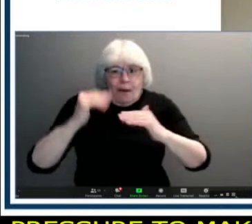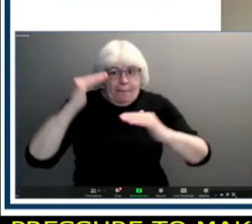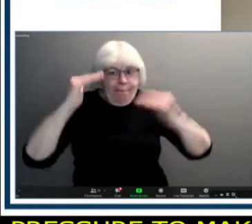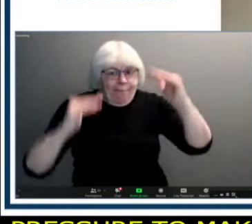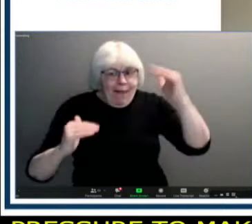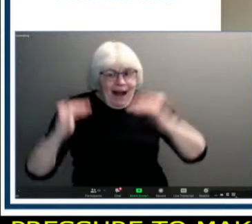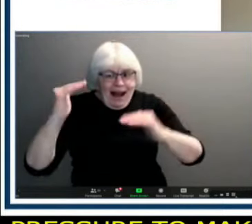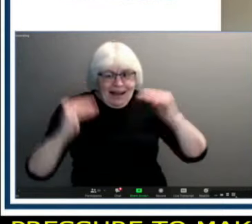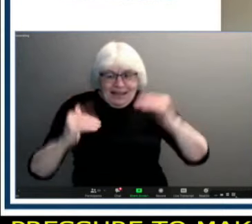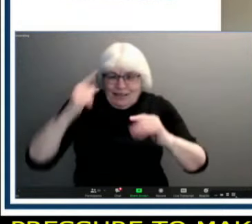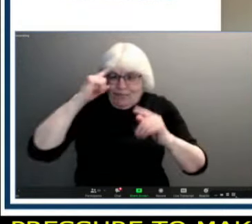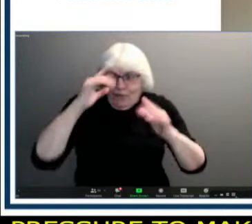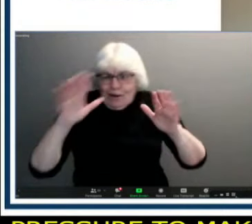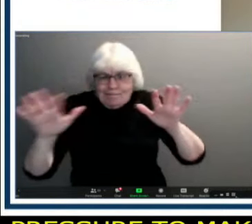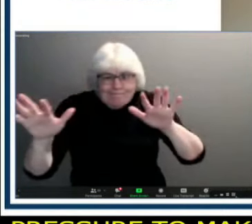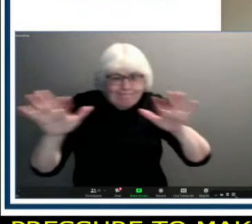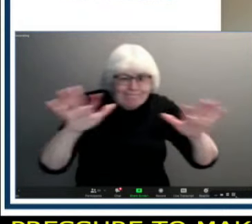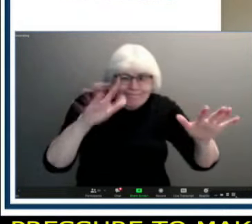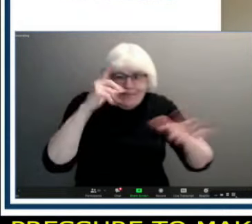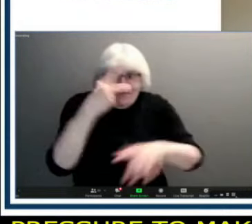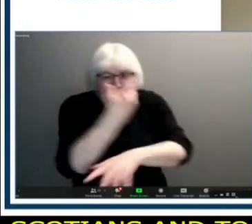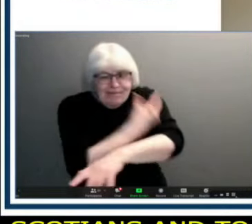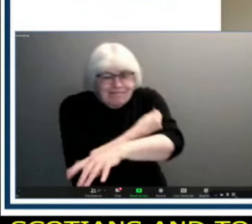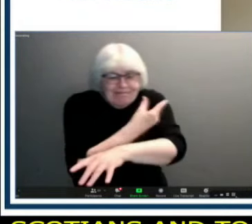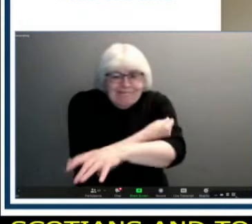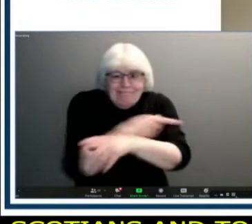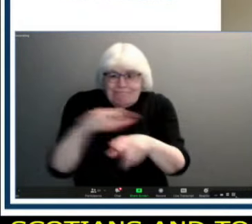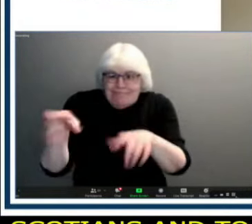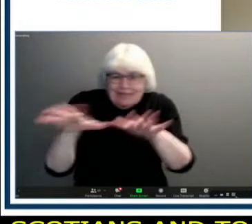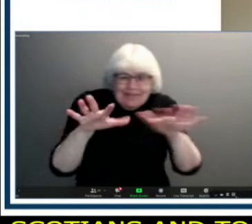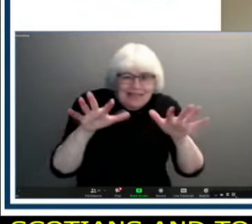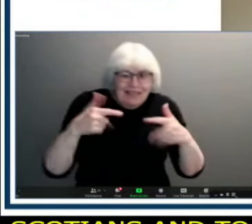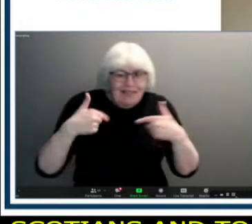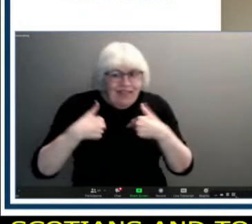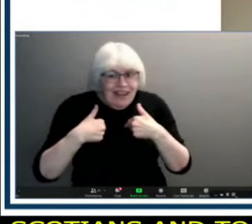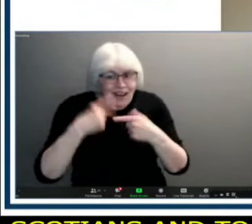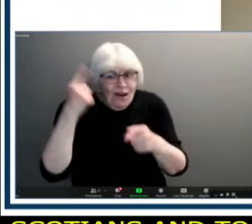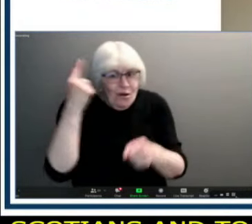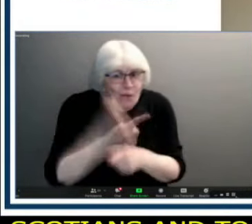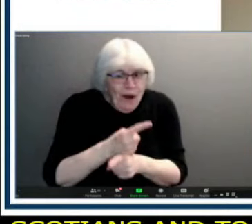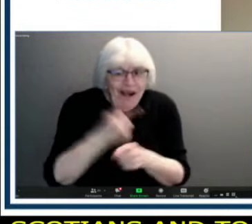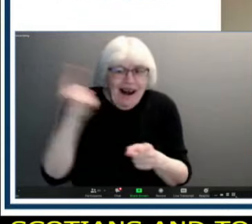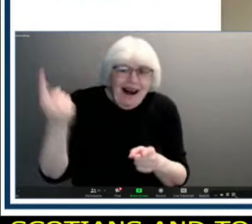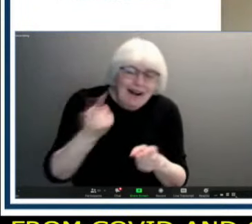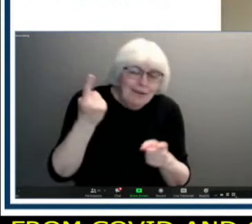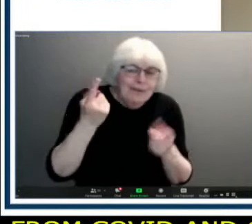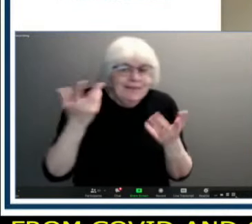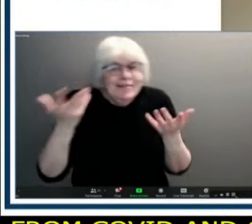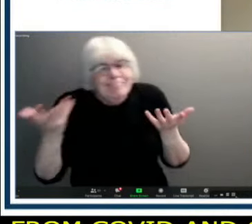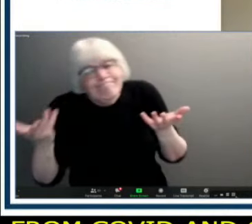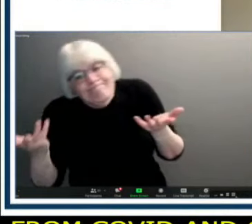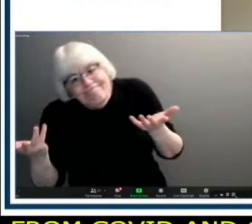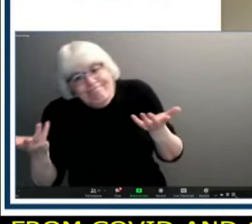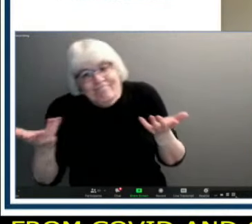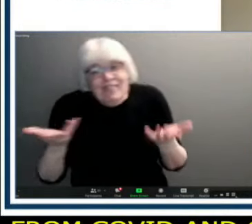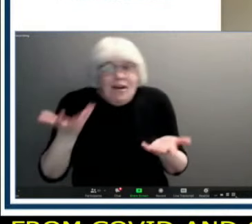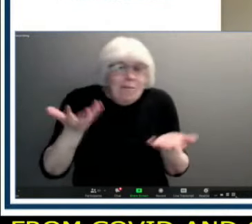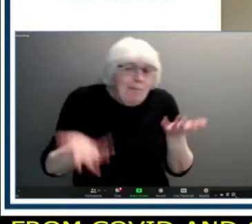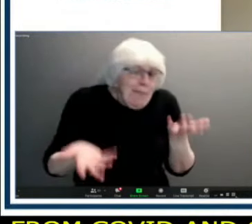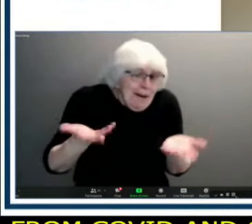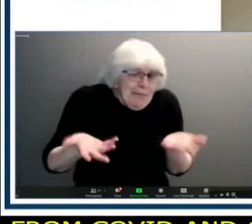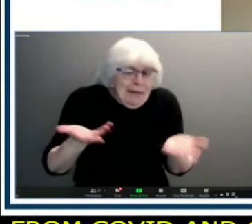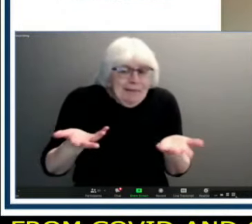measures. I'm not going to get it right every time, and in retrospect, perhaps we did not get things quite right last